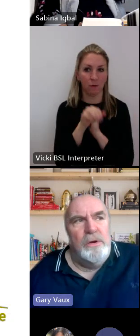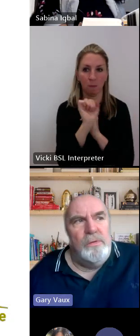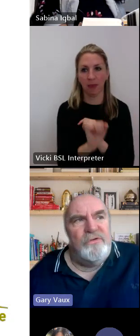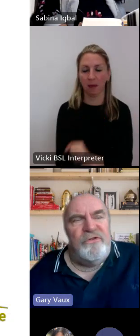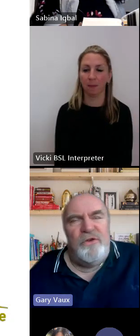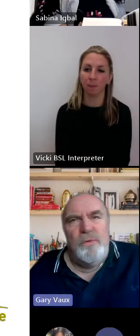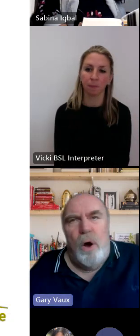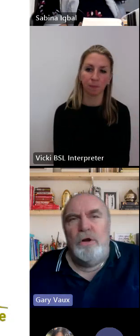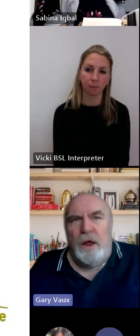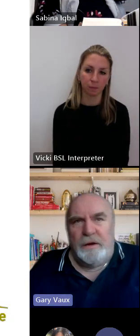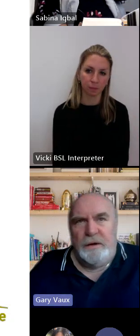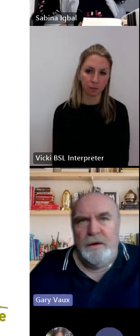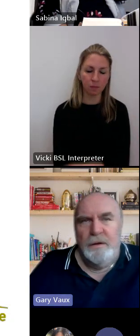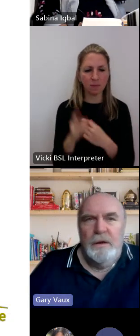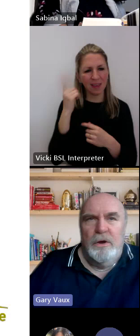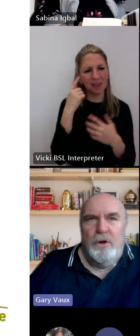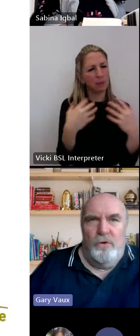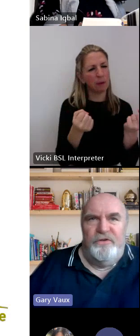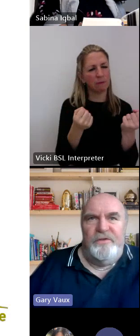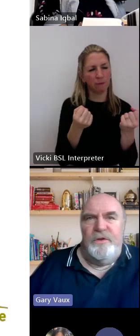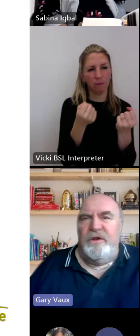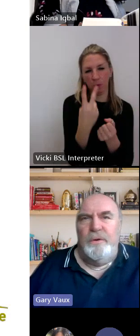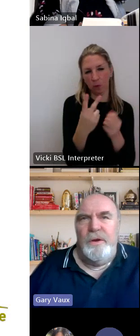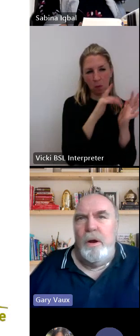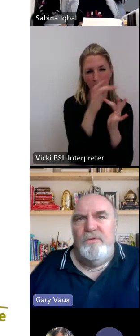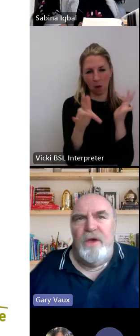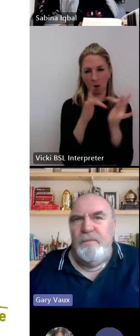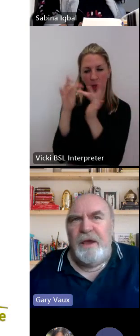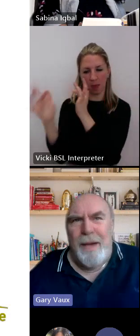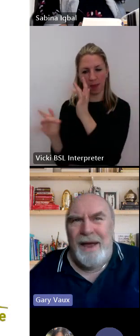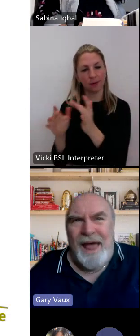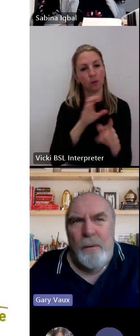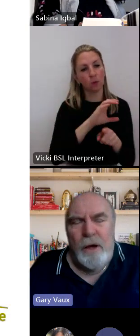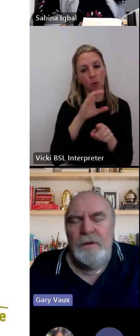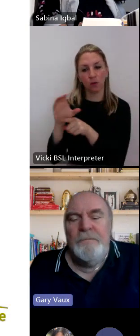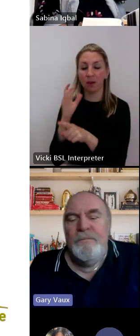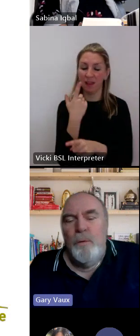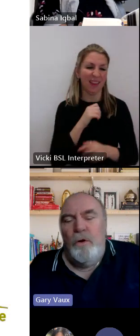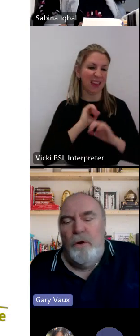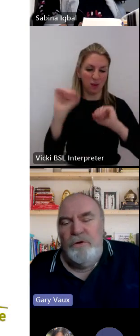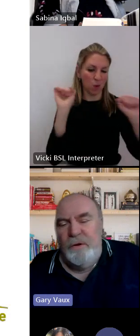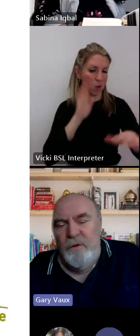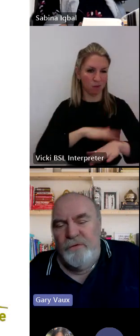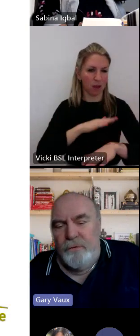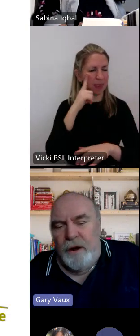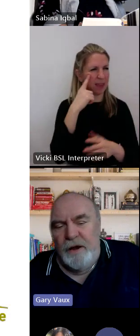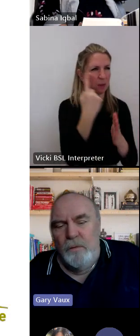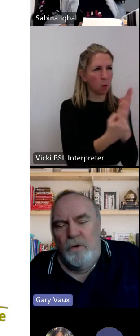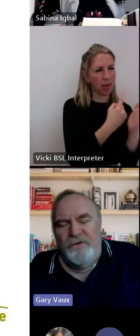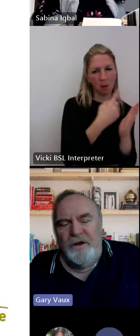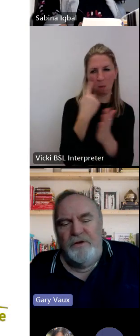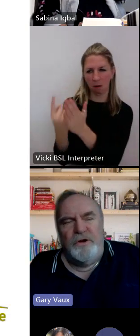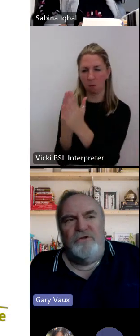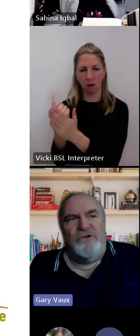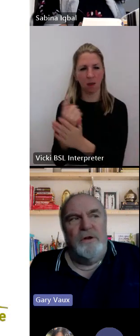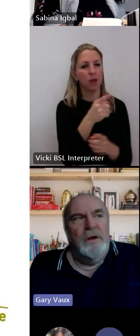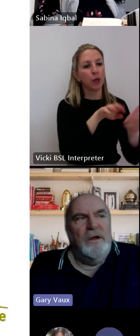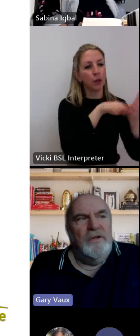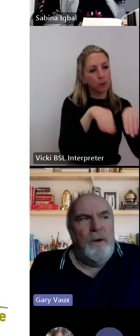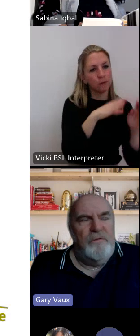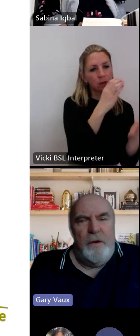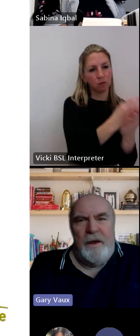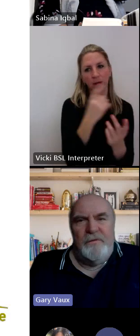that includes 2 online courses, which you can do in your own time, take about an hour, one on universal credit and one is an